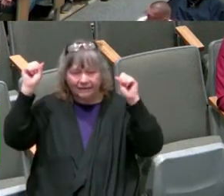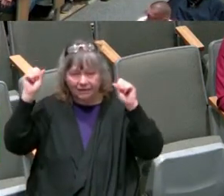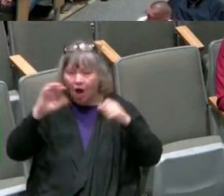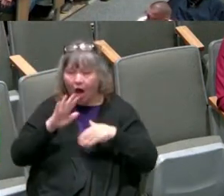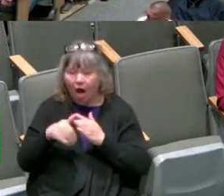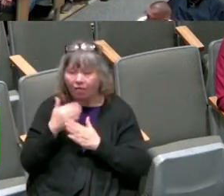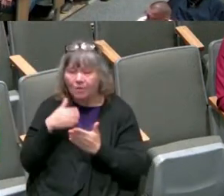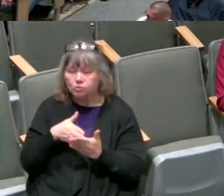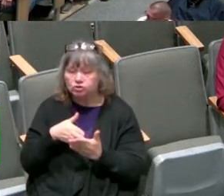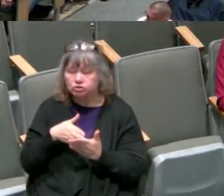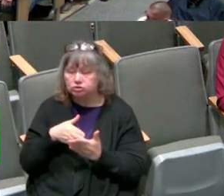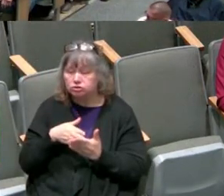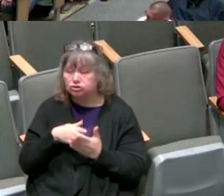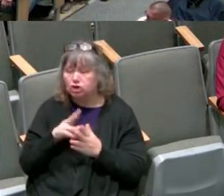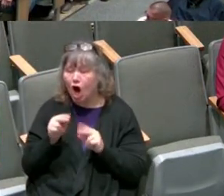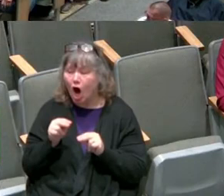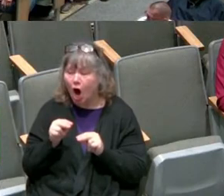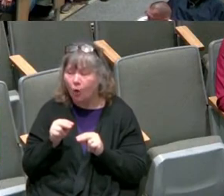all opposed